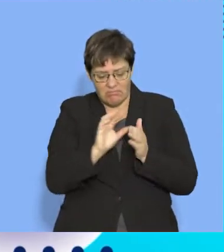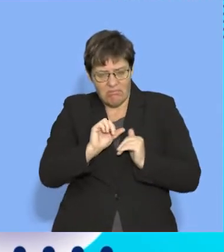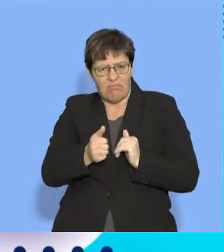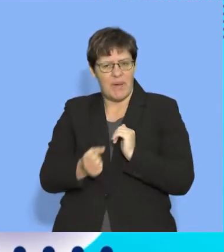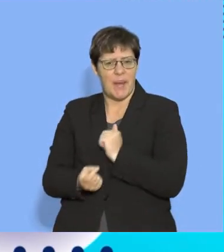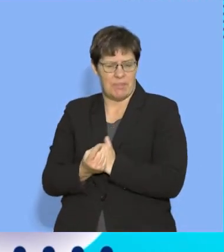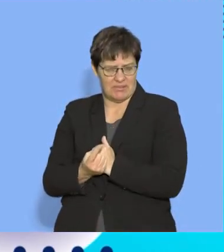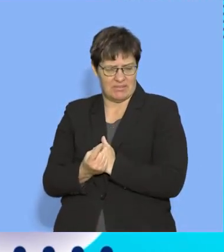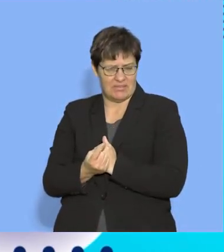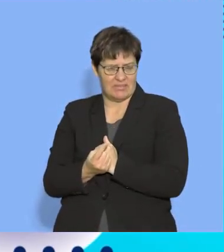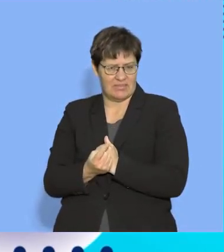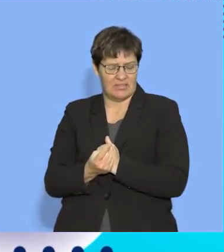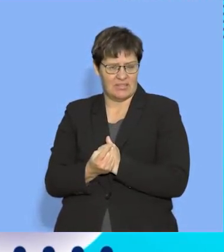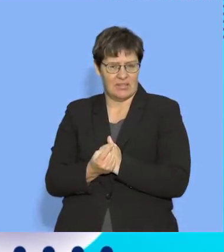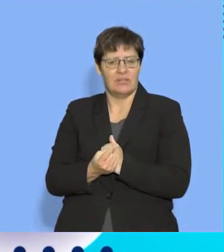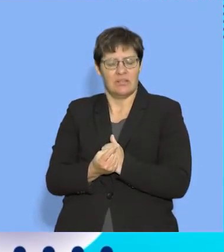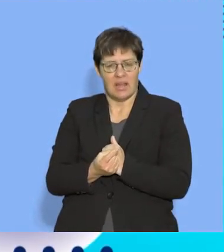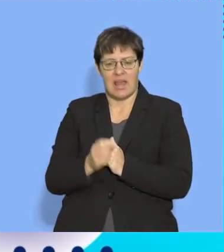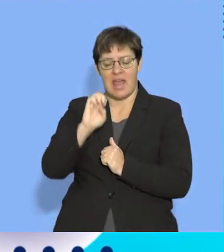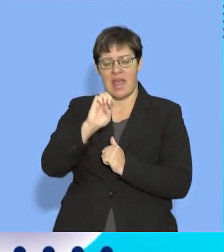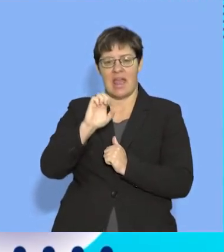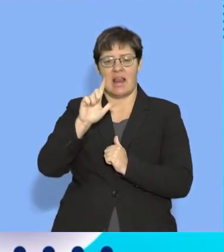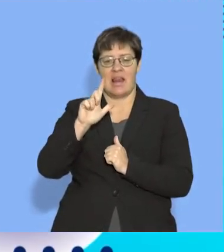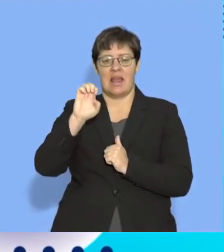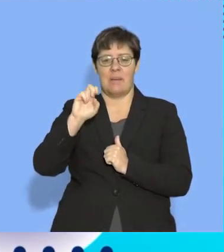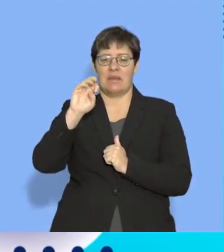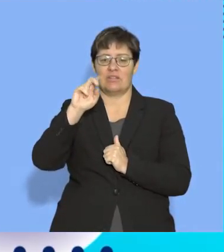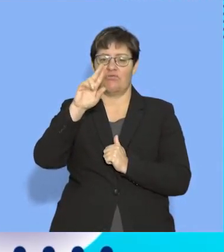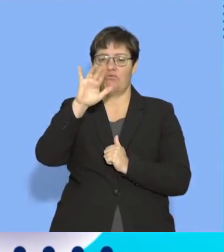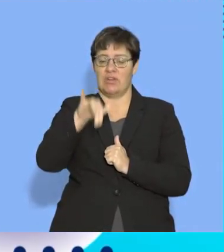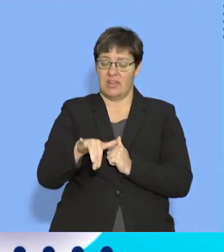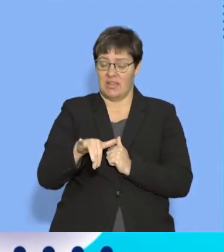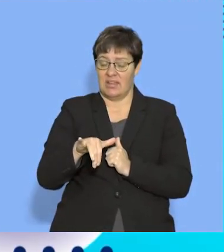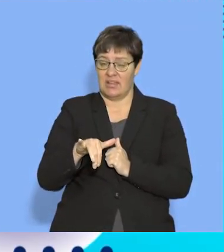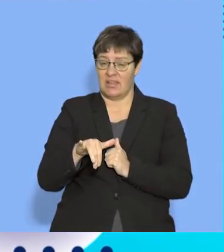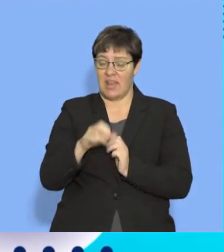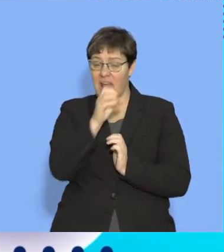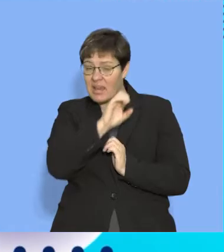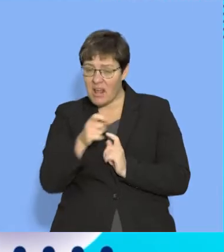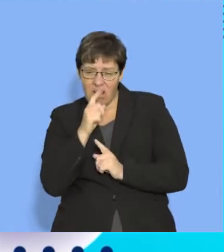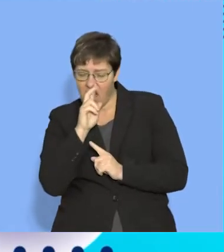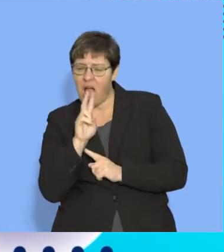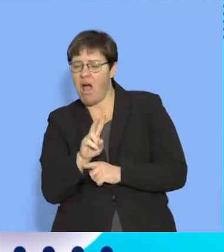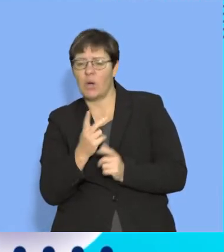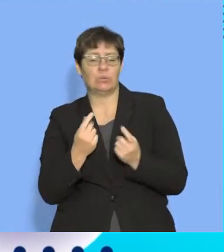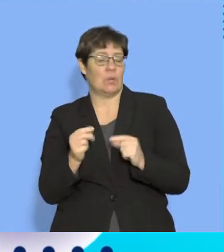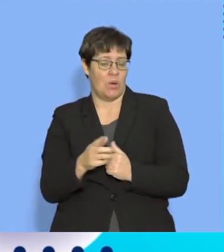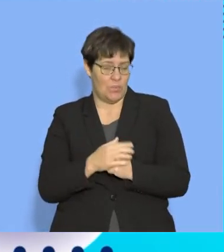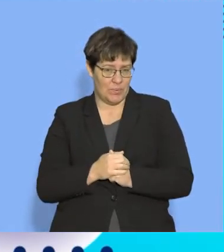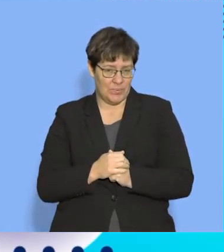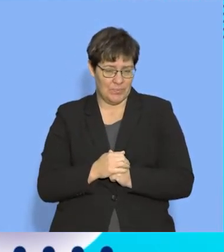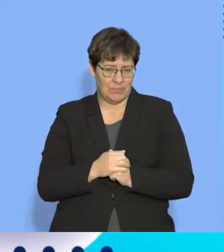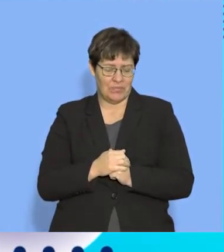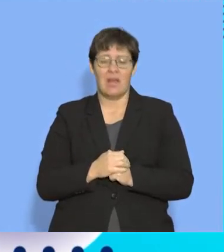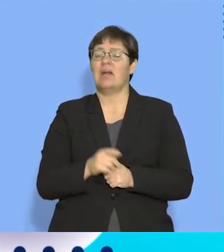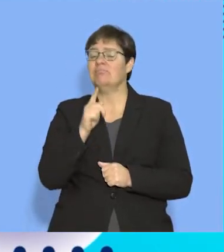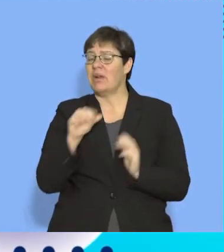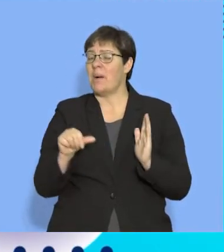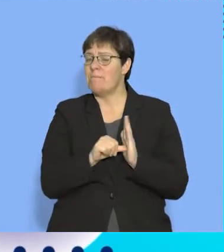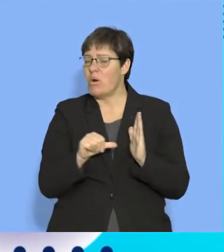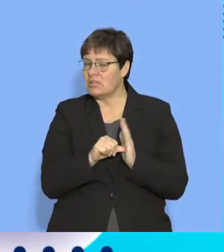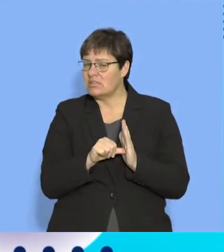canal, is structurally adapted for the absorption of nutrients. And we'll then look at how that is assimilated. It's important